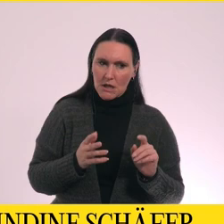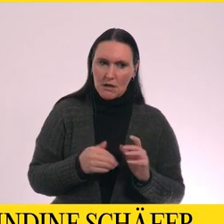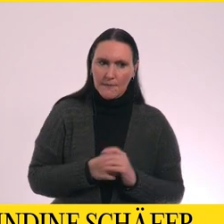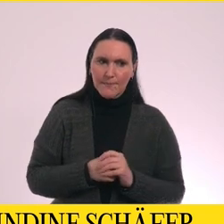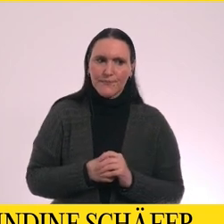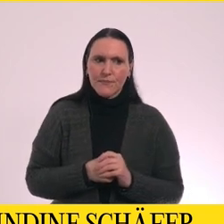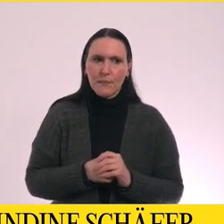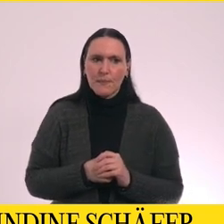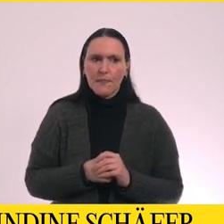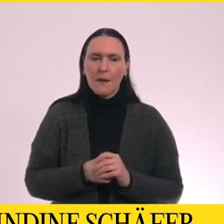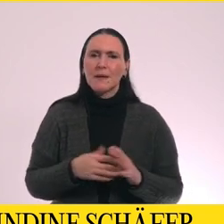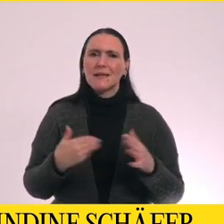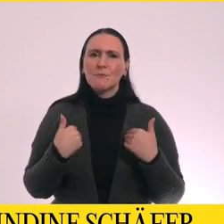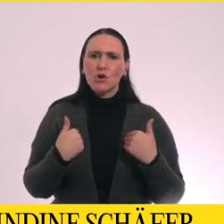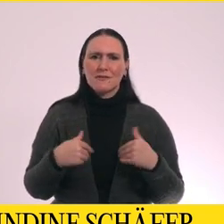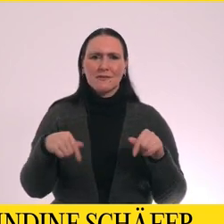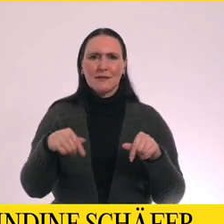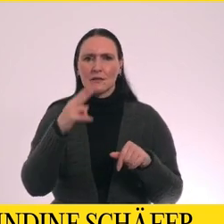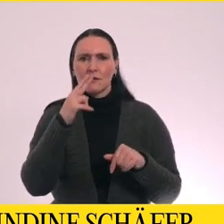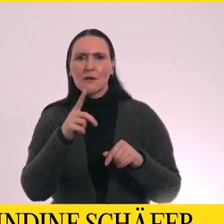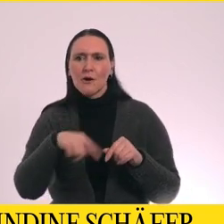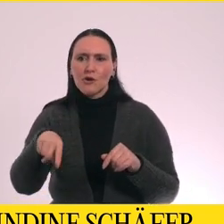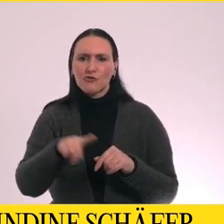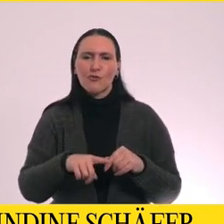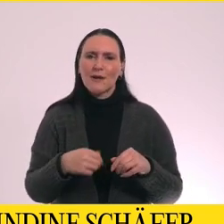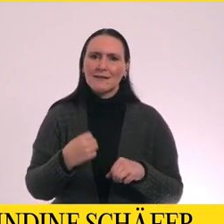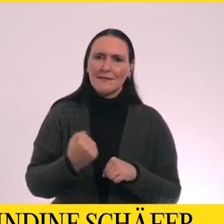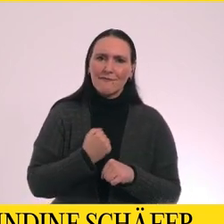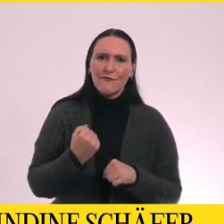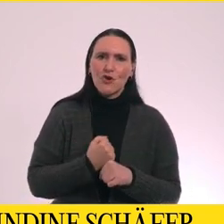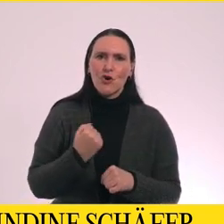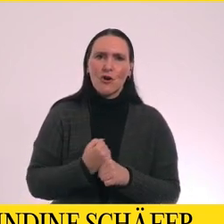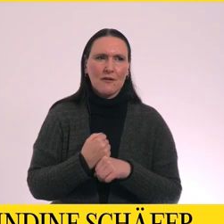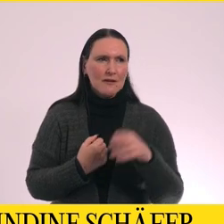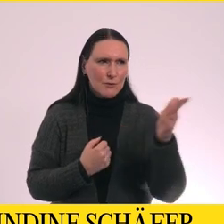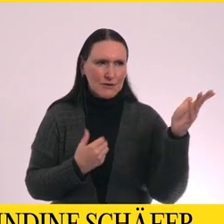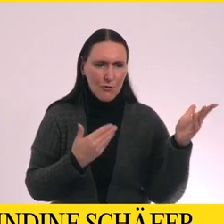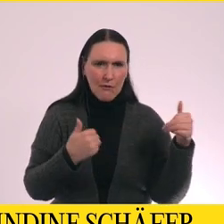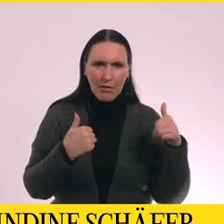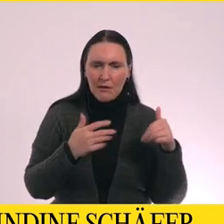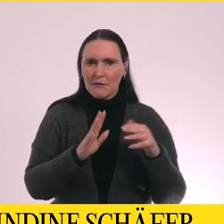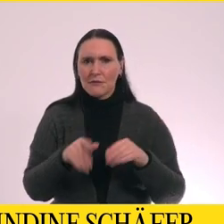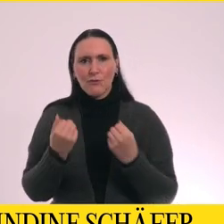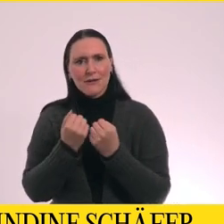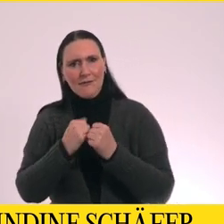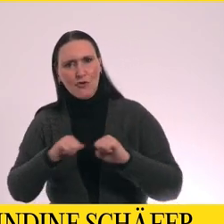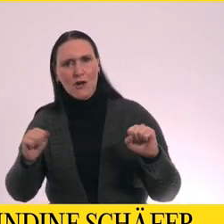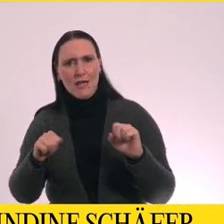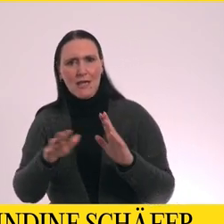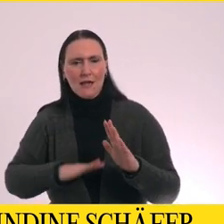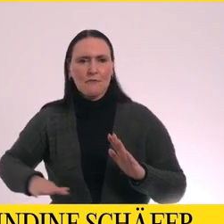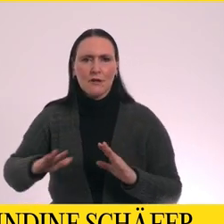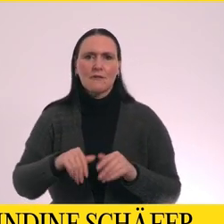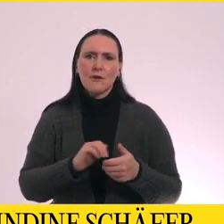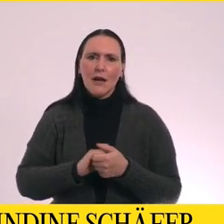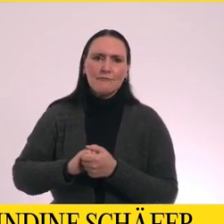of watching someone make work free from the sort of self-conscious restraint that we normally associate with kind of